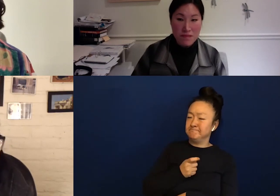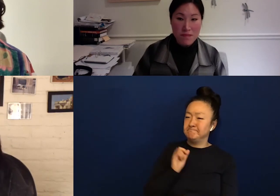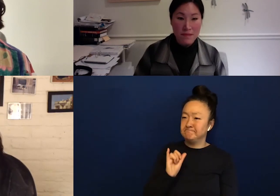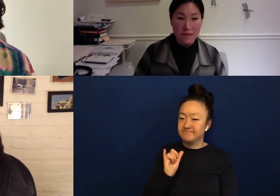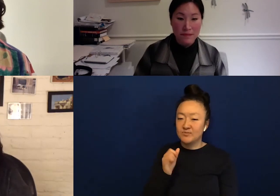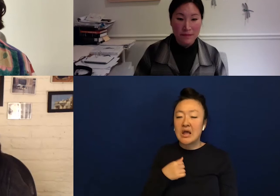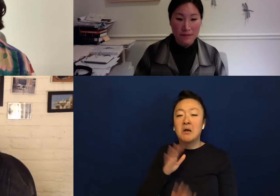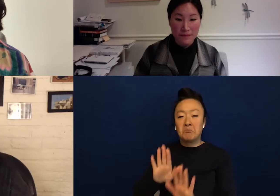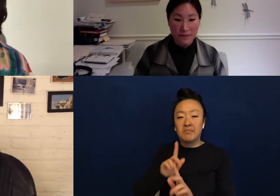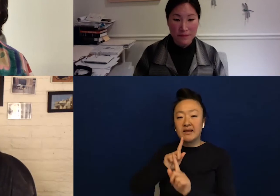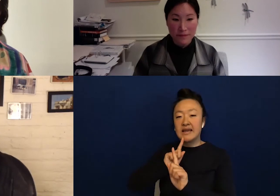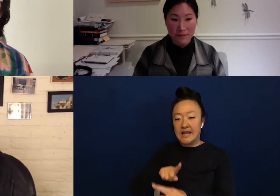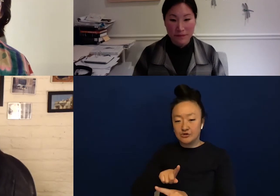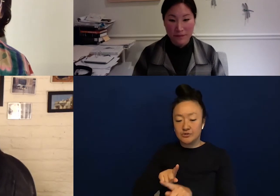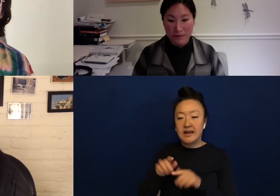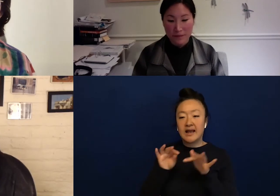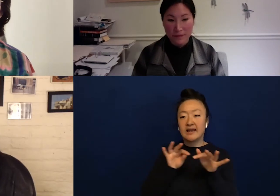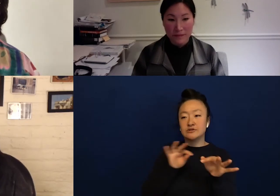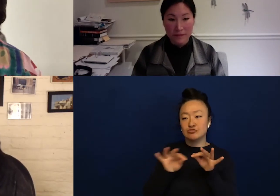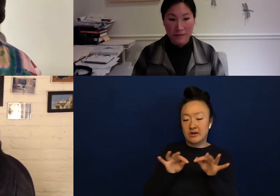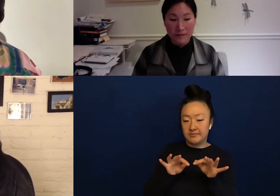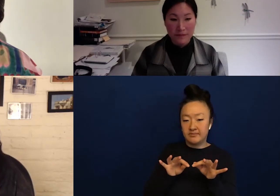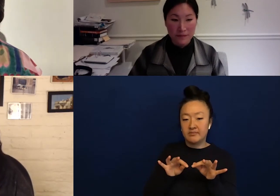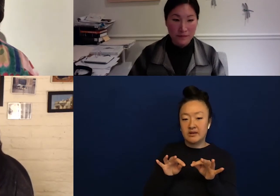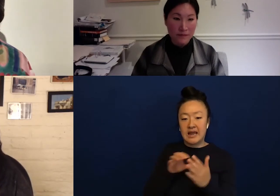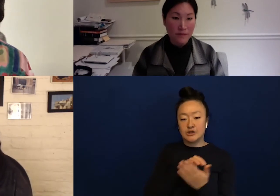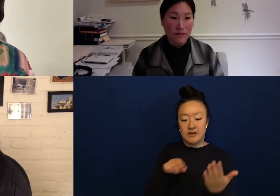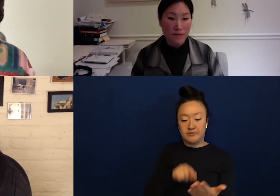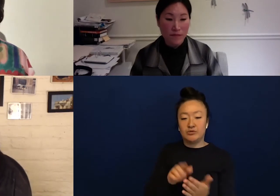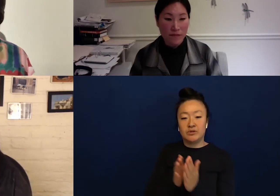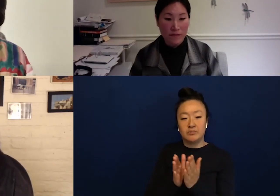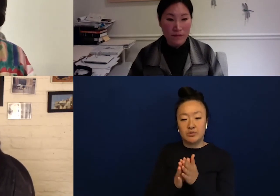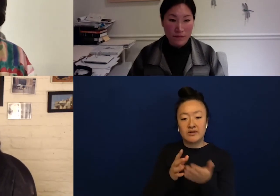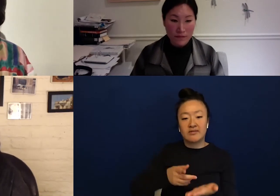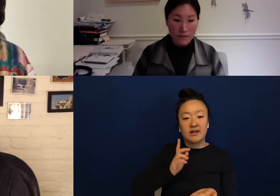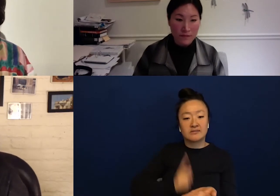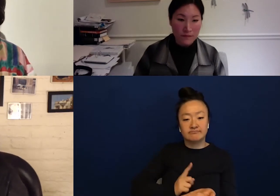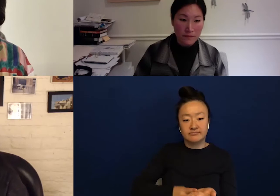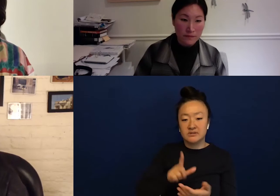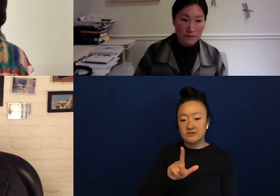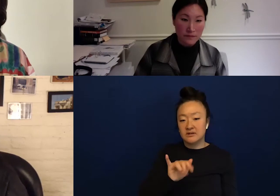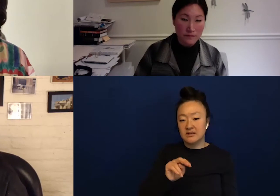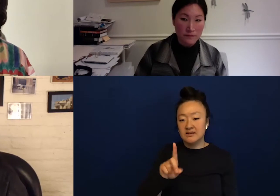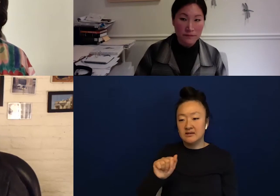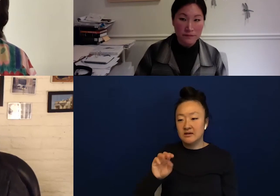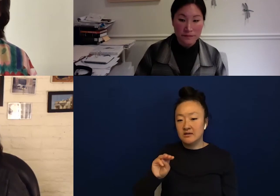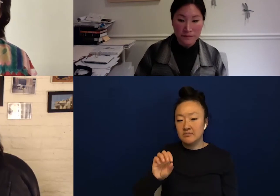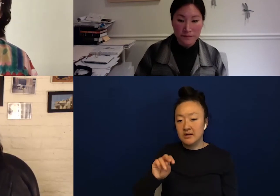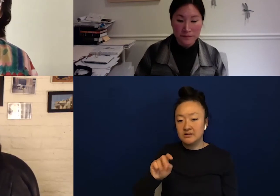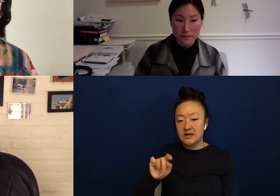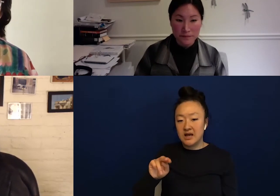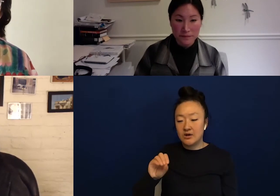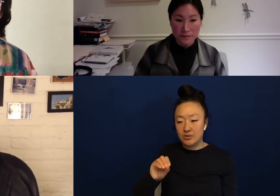let me answer it by describing a chapter in the book that discusses Linda Montano, who